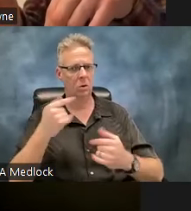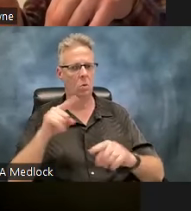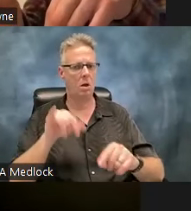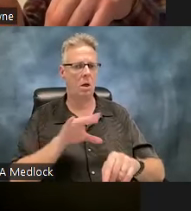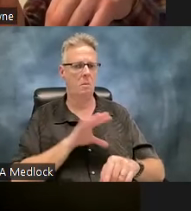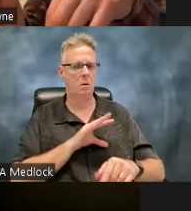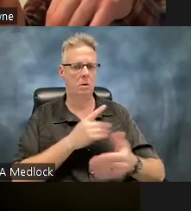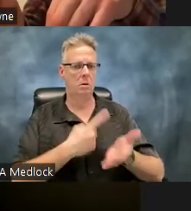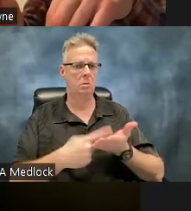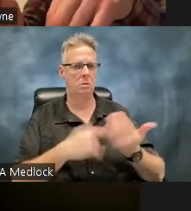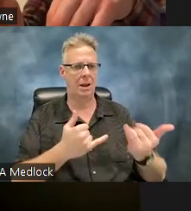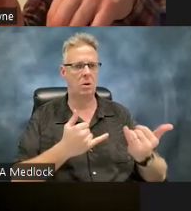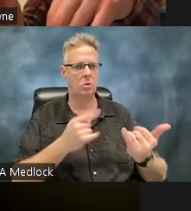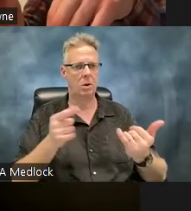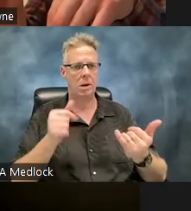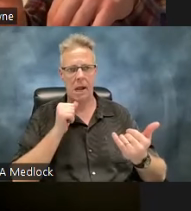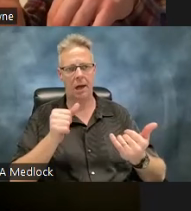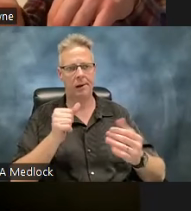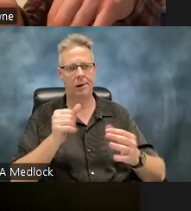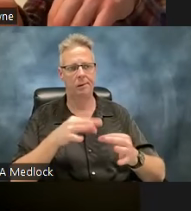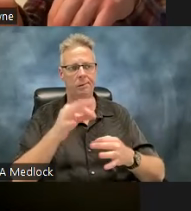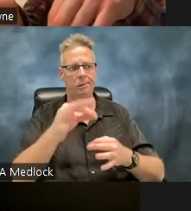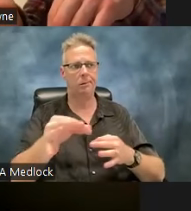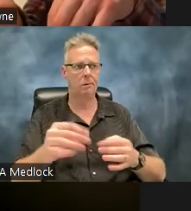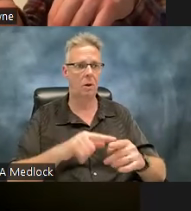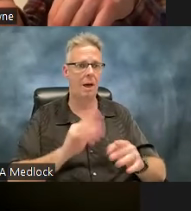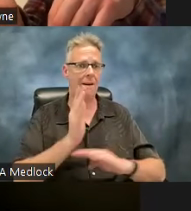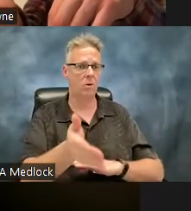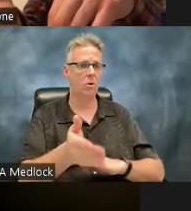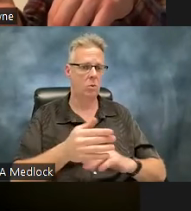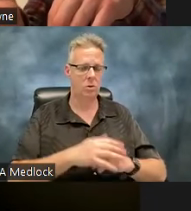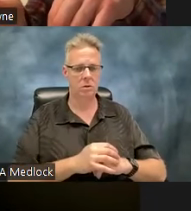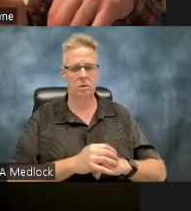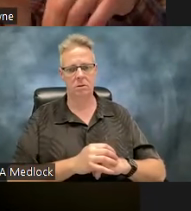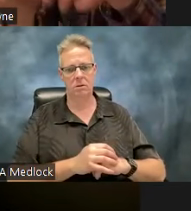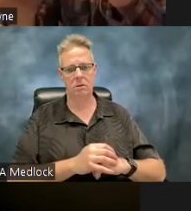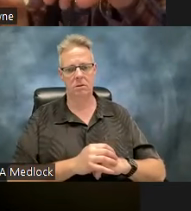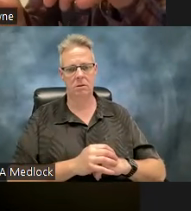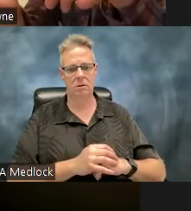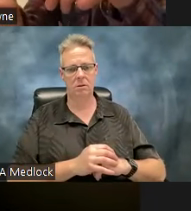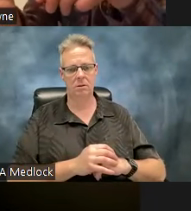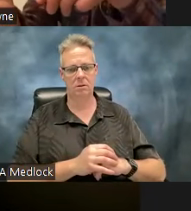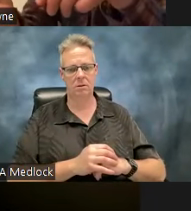still underway, so that it's not, you know, we're not doing it after the cows are out of the barn, so to speak.